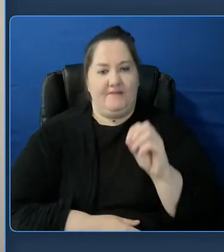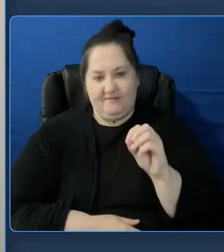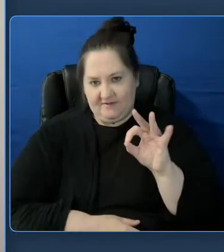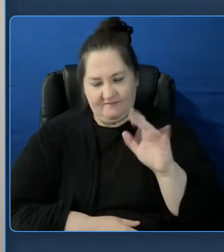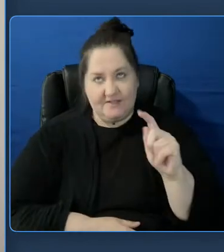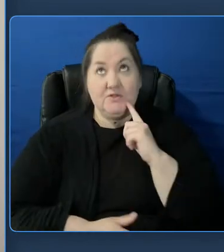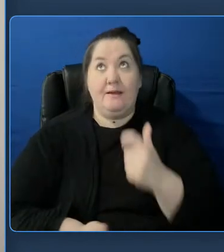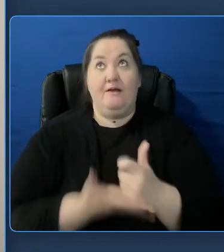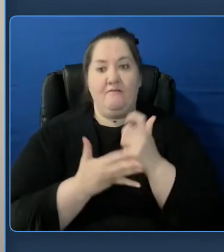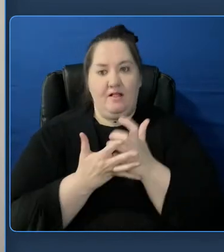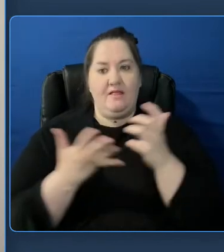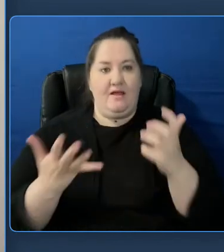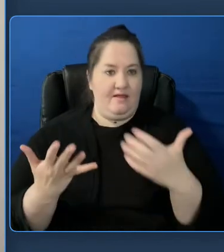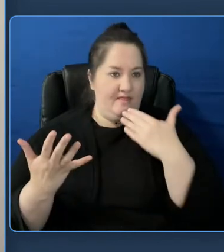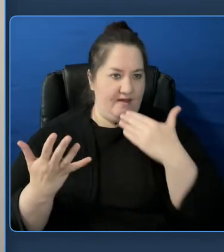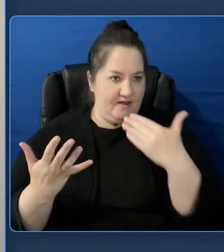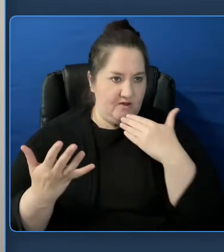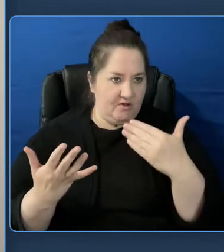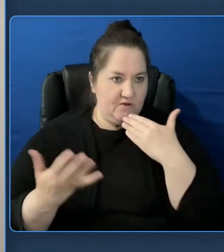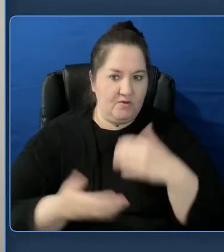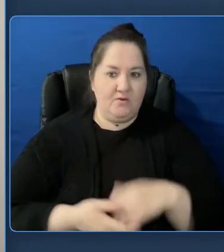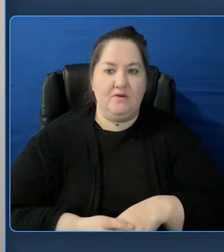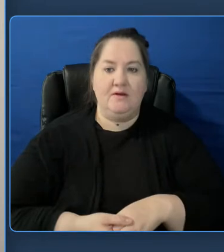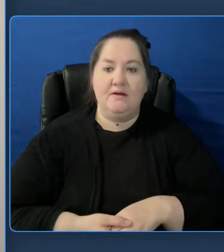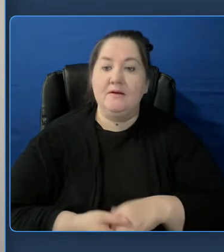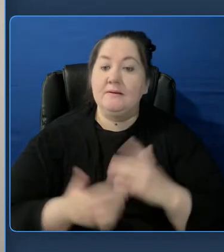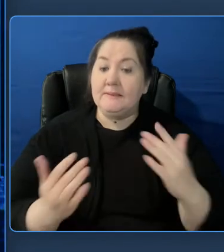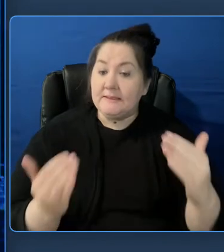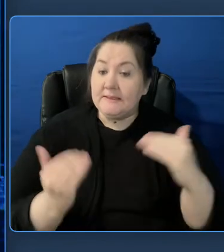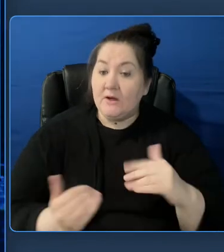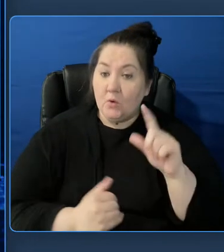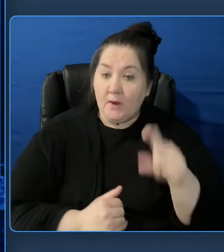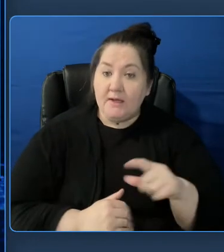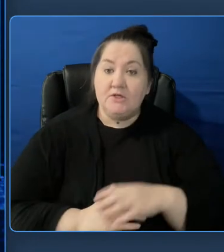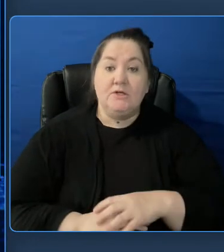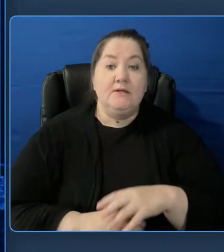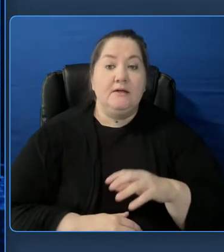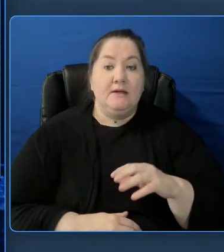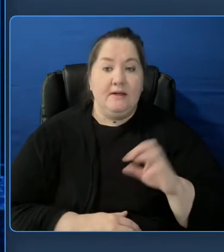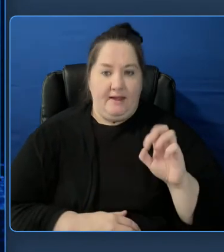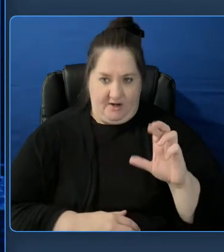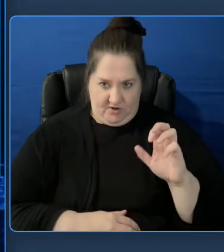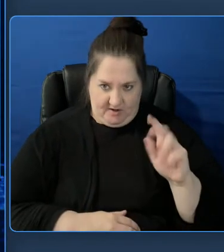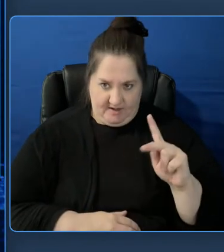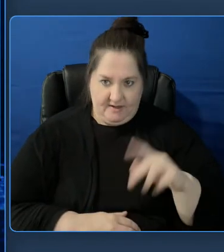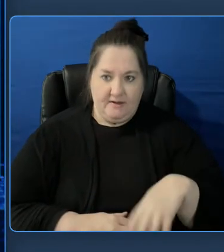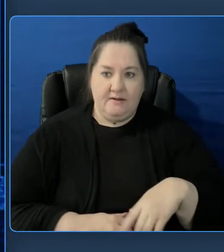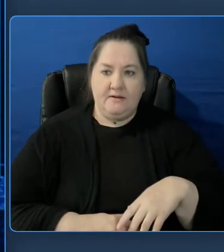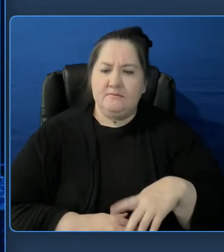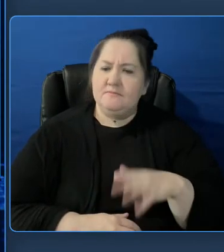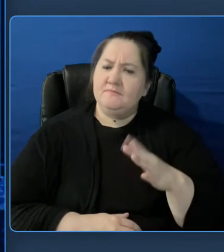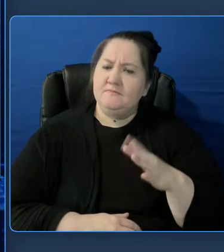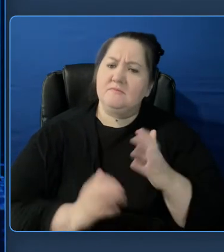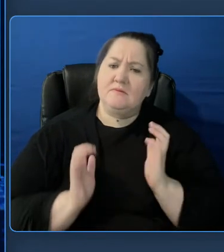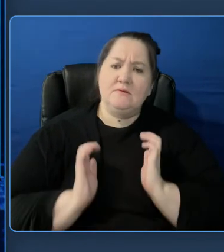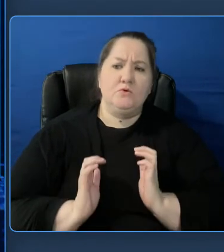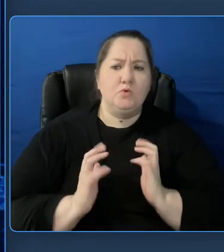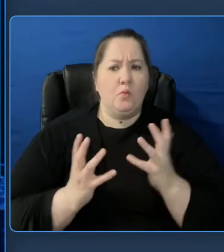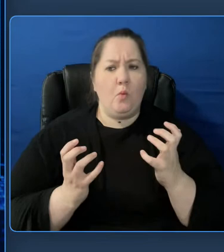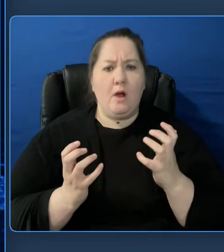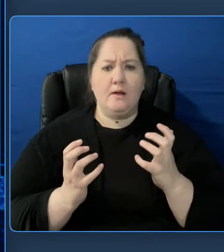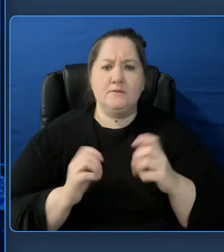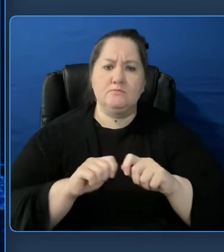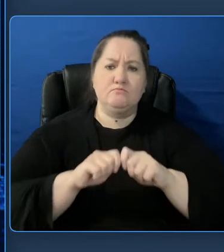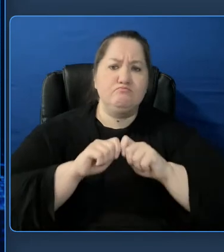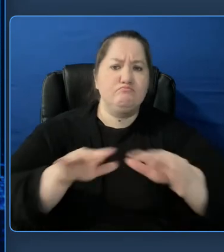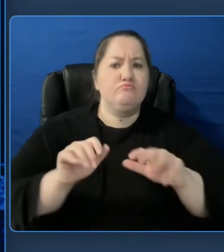very helpful. Thank you, Harshid. Next question. Eric Hers from Hartford, Connecticut, asking, I have customers